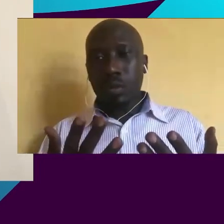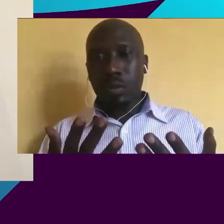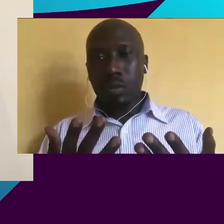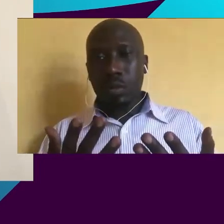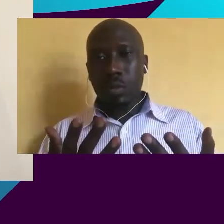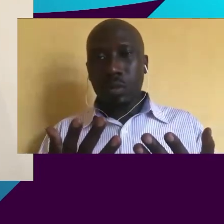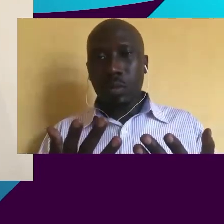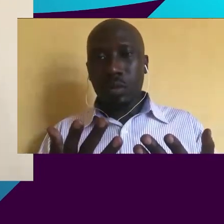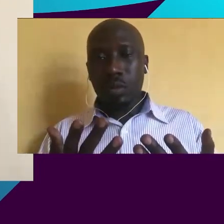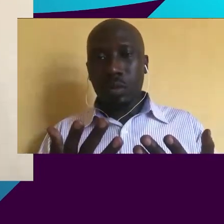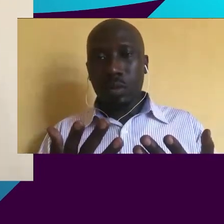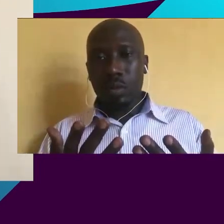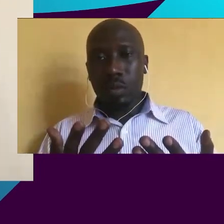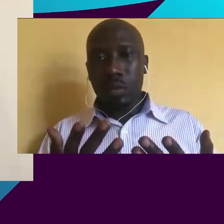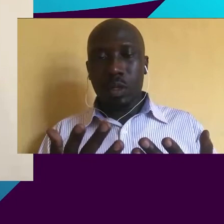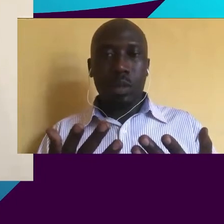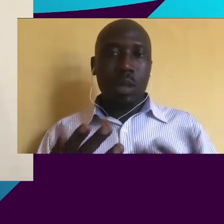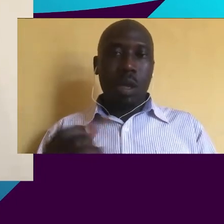women face.